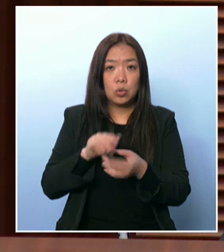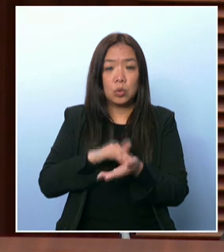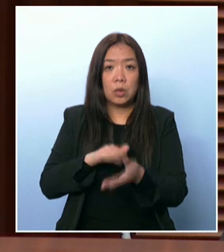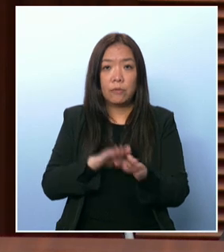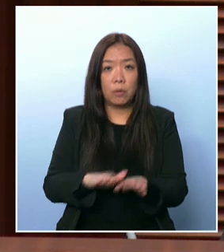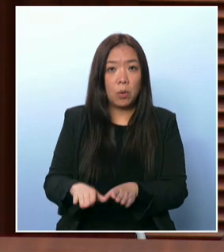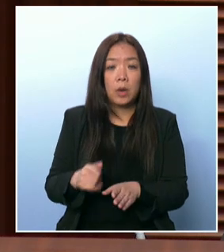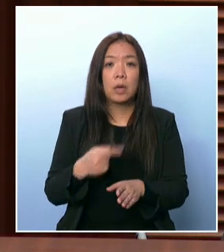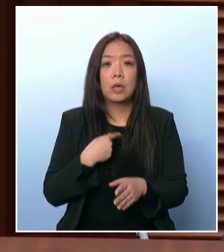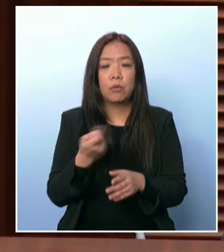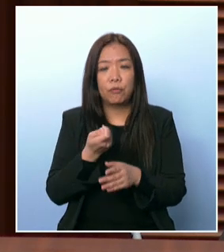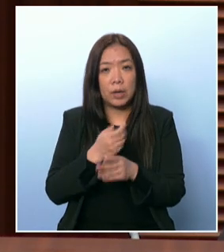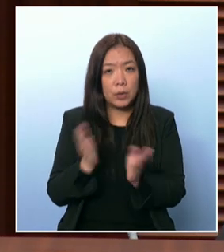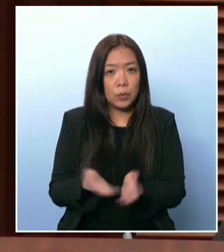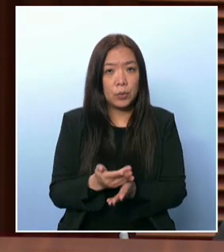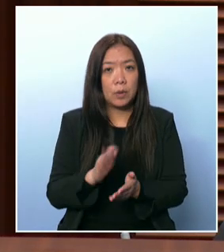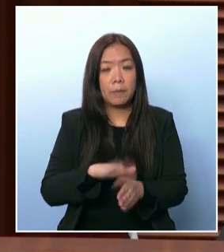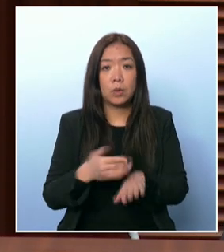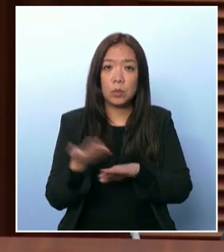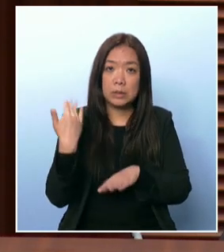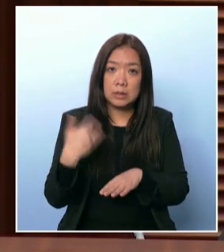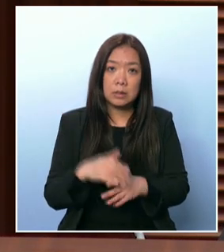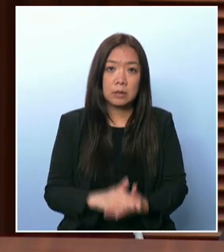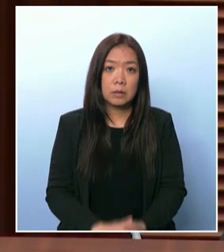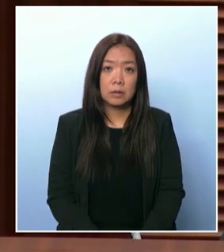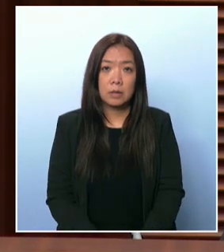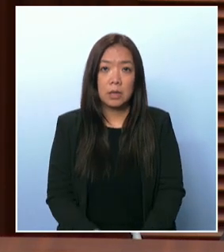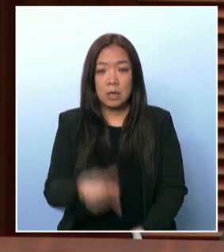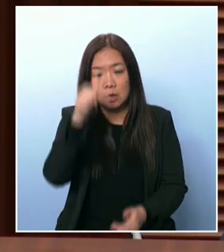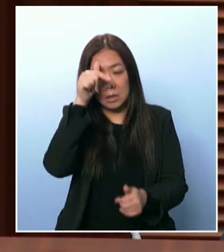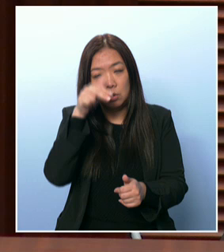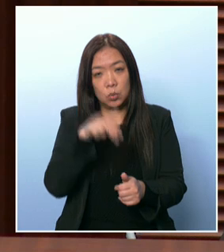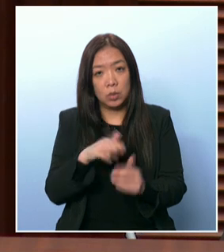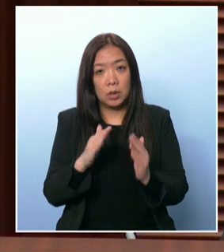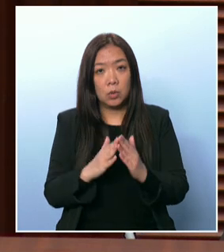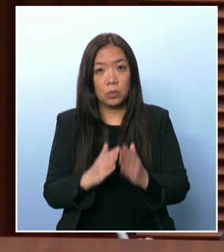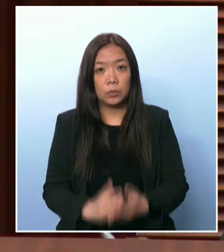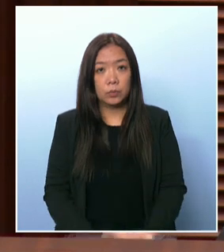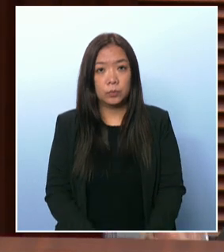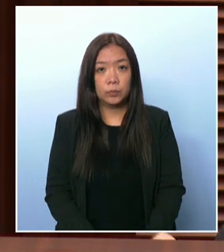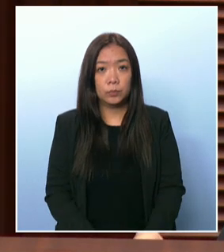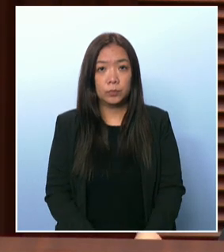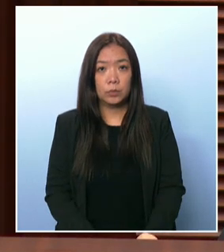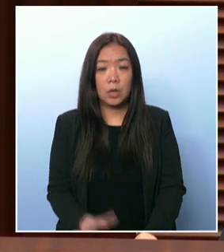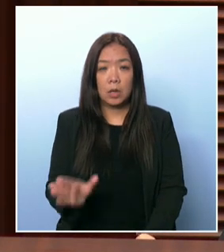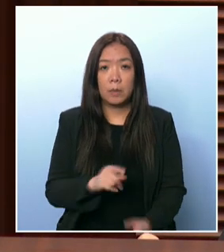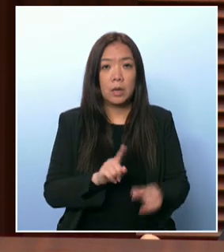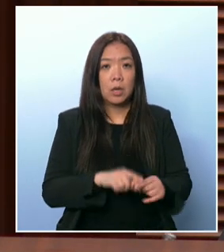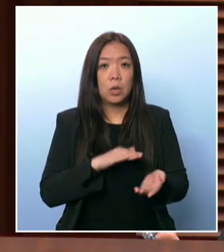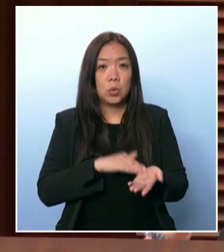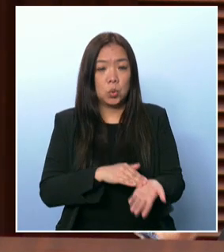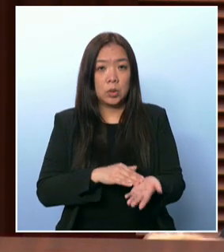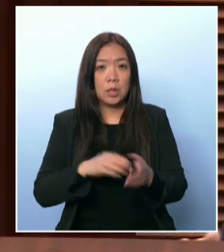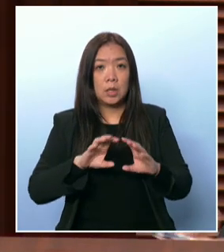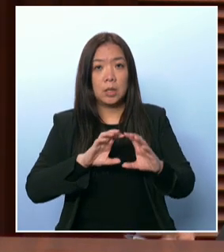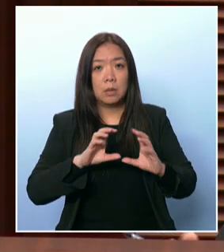inpatient services, we will identify room for improvement. The hospital authority